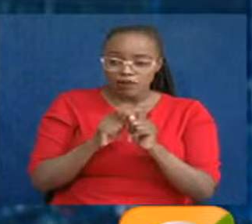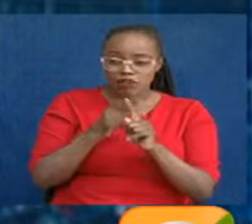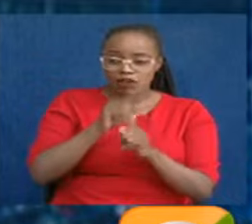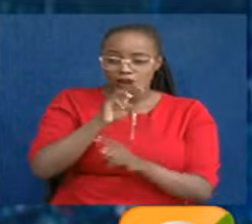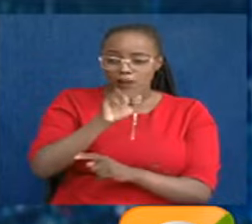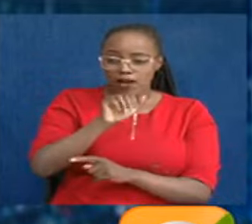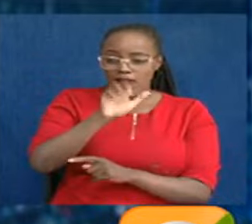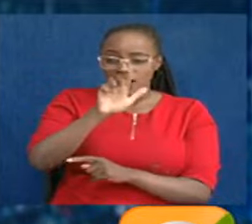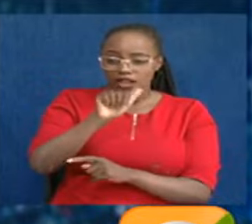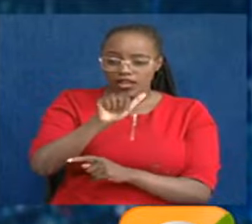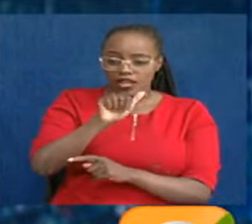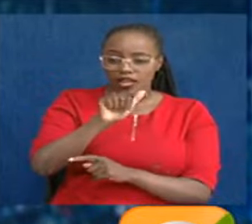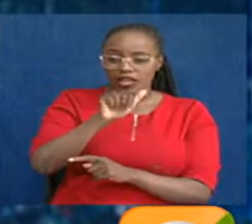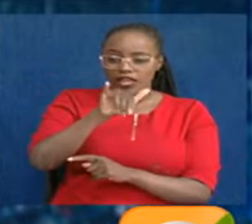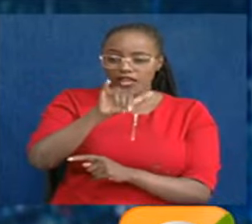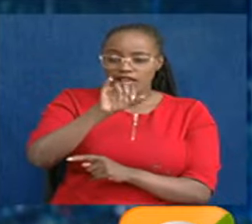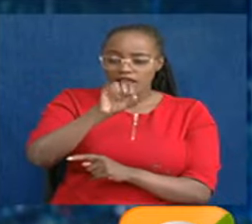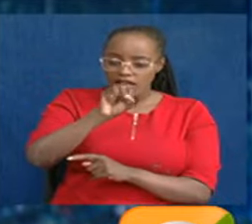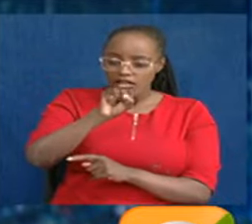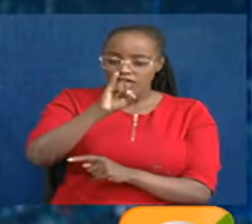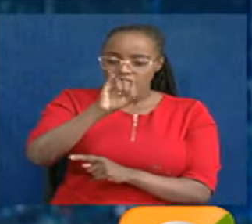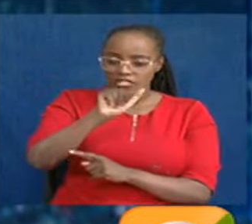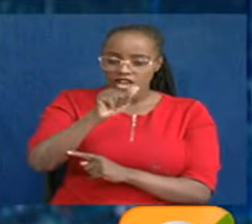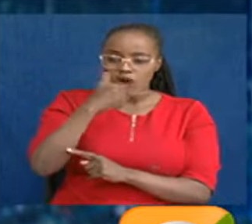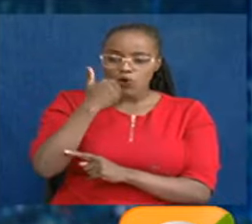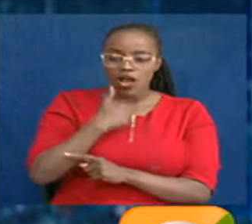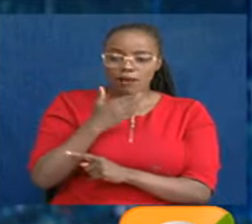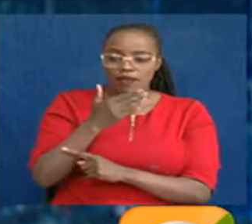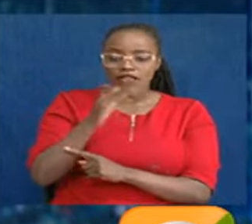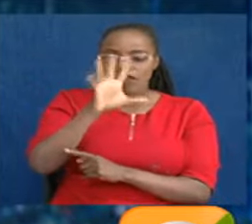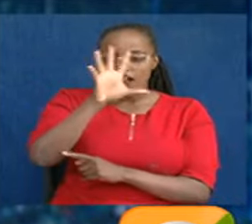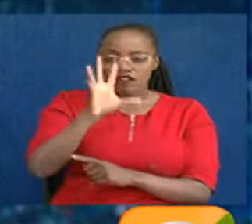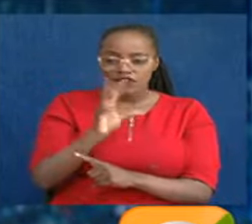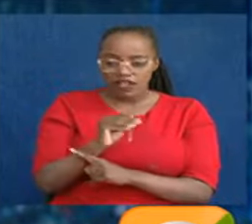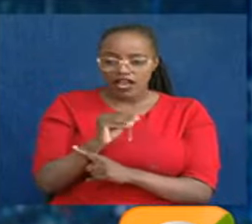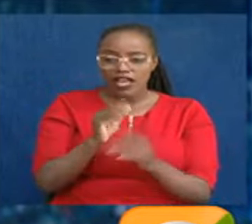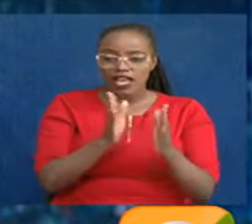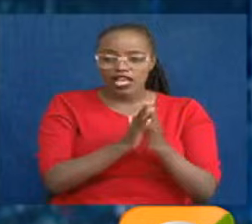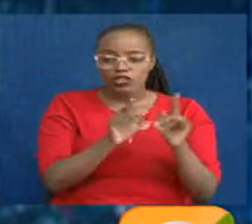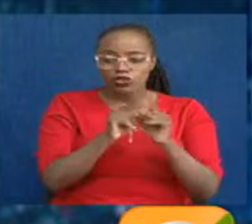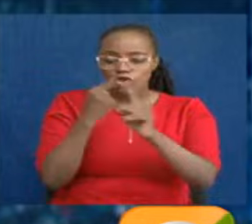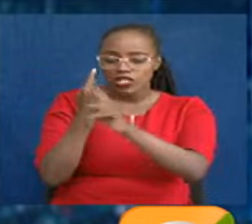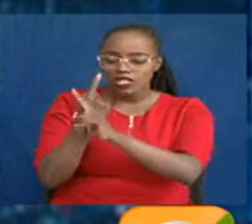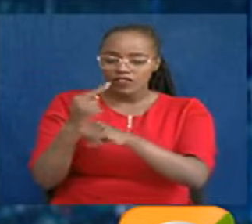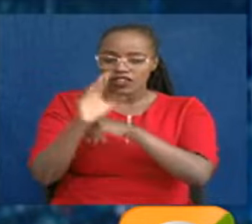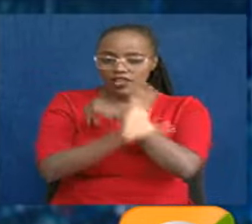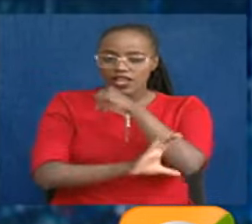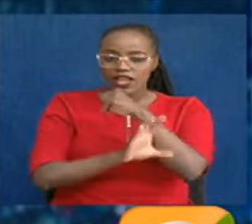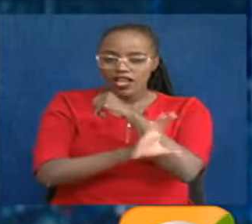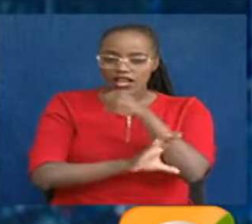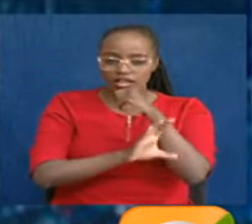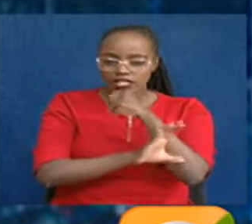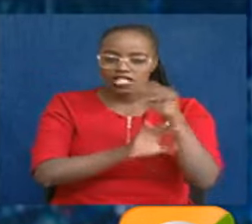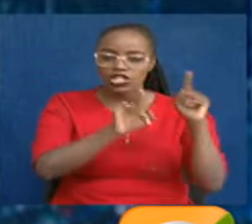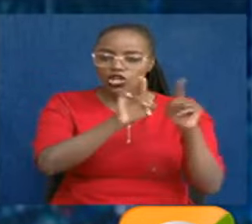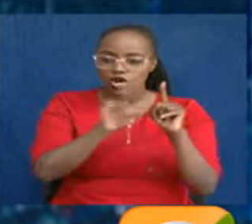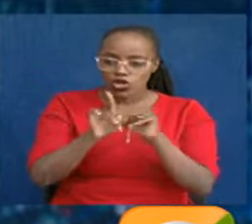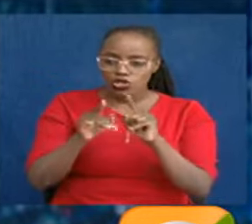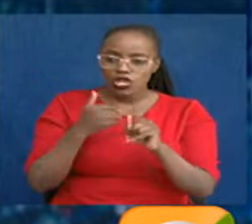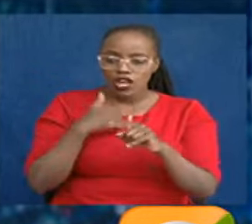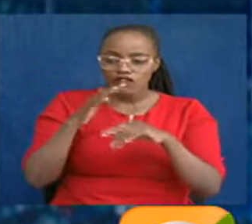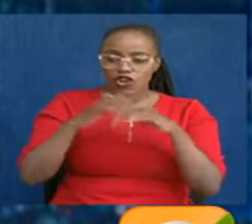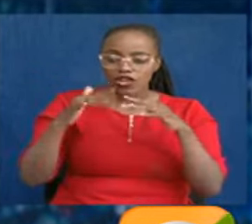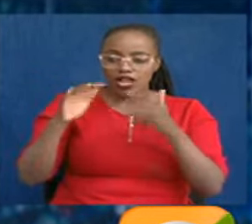delegation from Malaysia who came to scout the African continent. They visited a number of countries. And also we had an